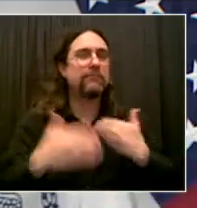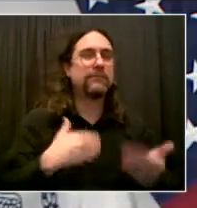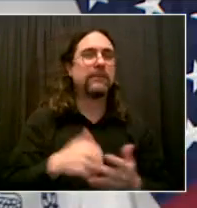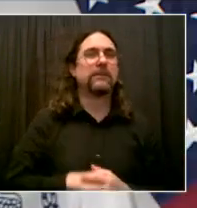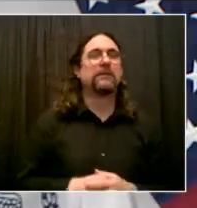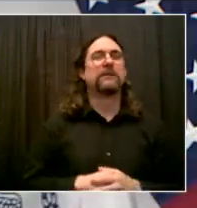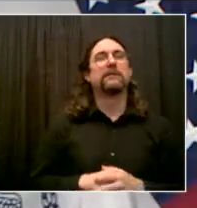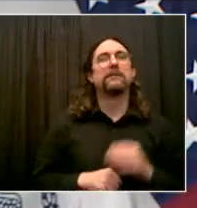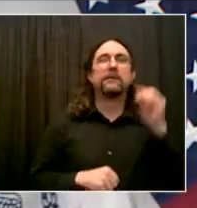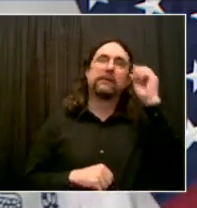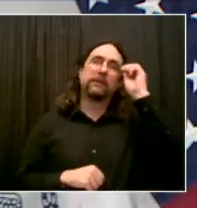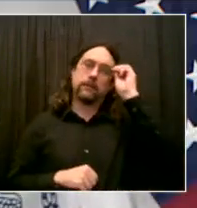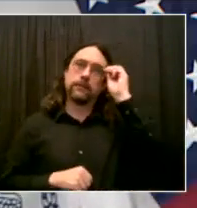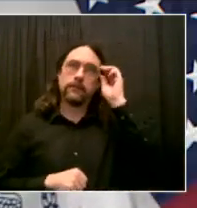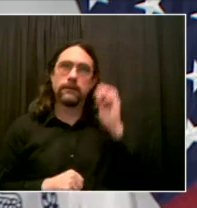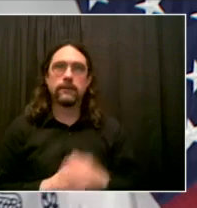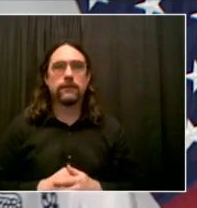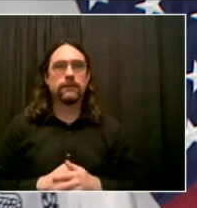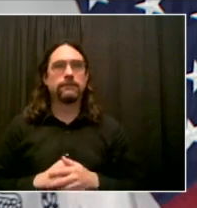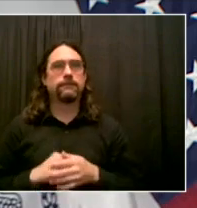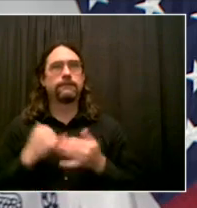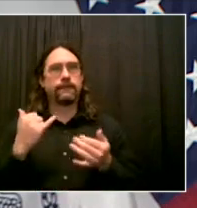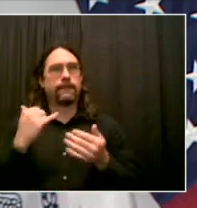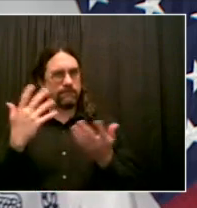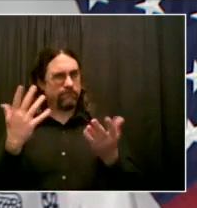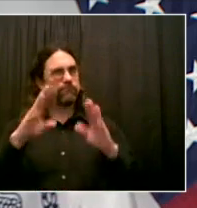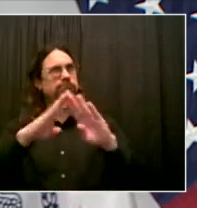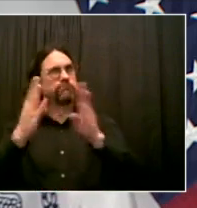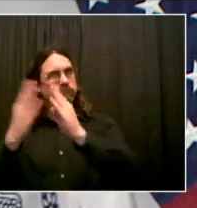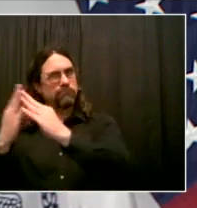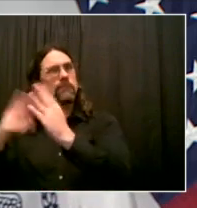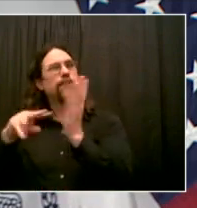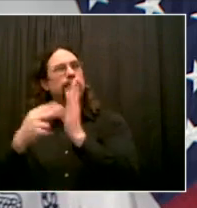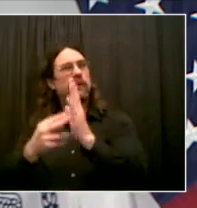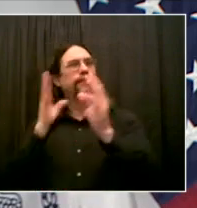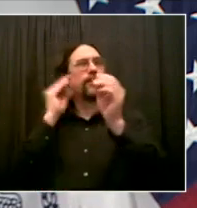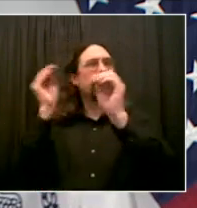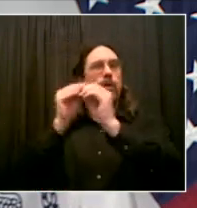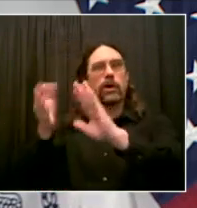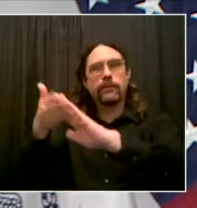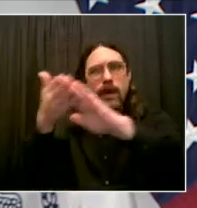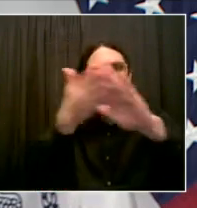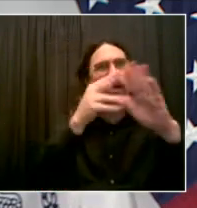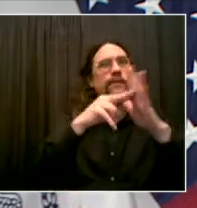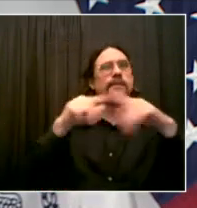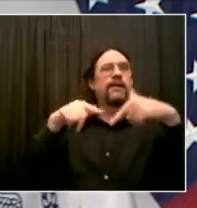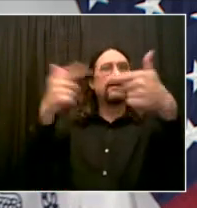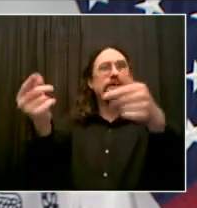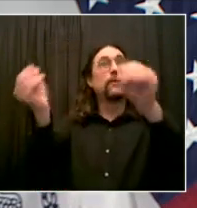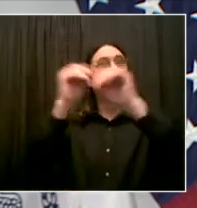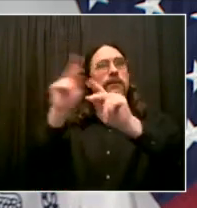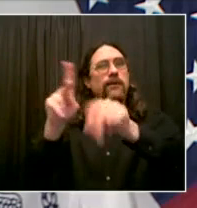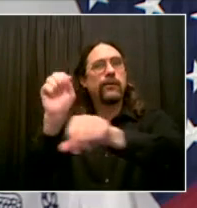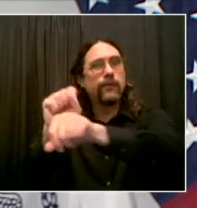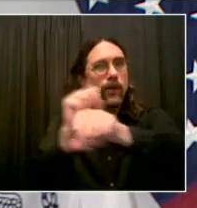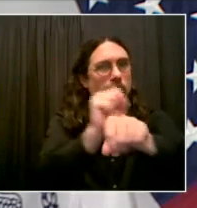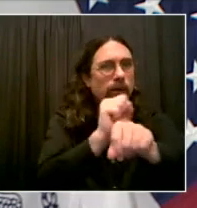more about the myriad of health and safety measures that are being taken, you can look at this extraordinary guide,